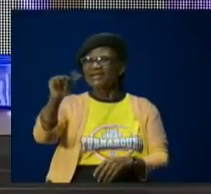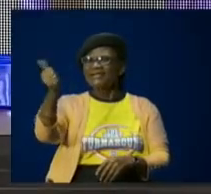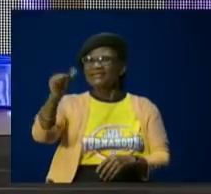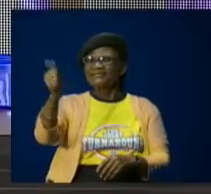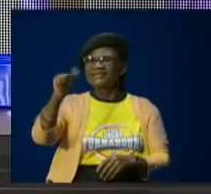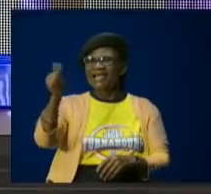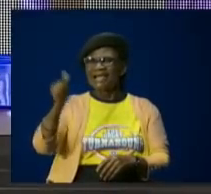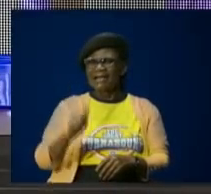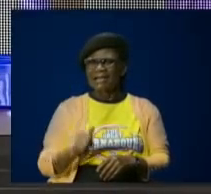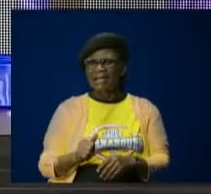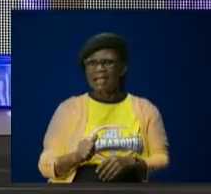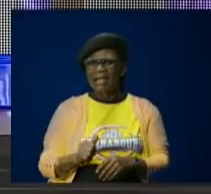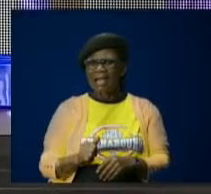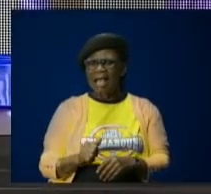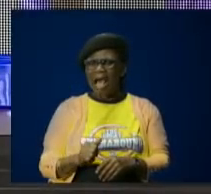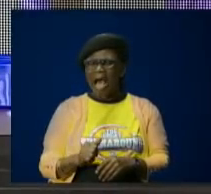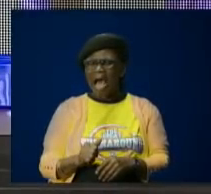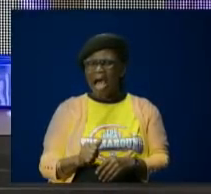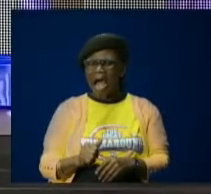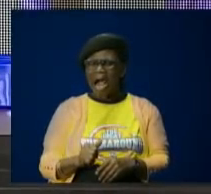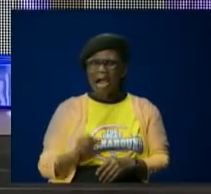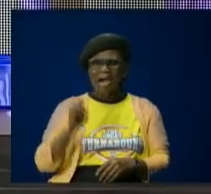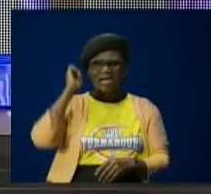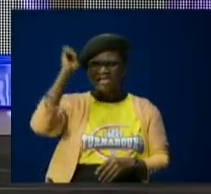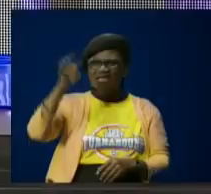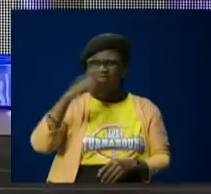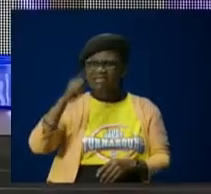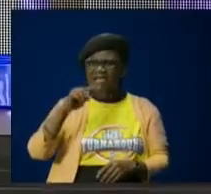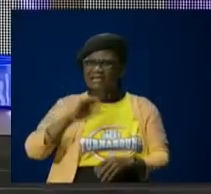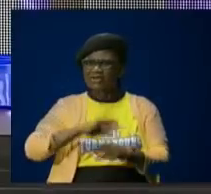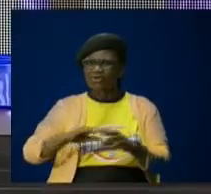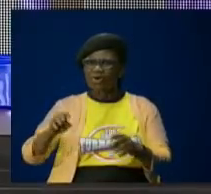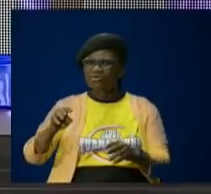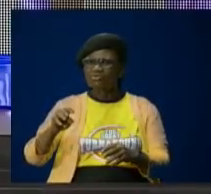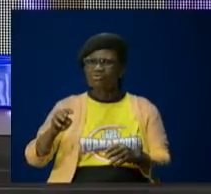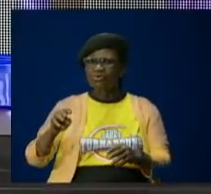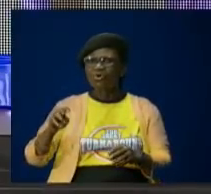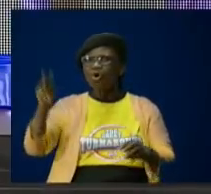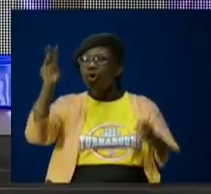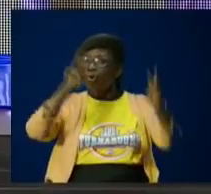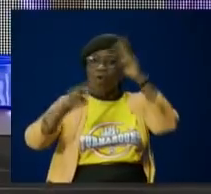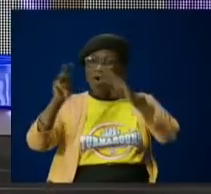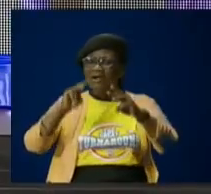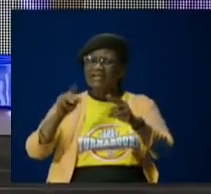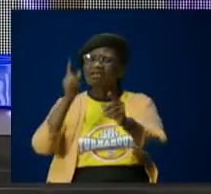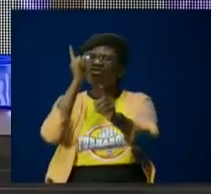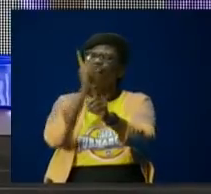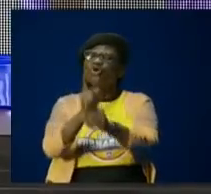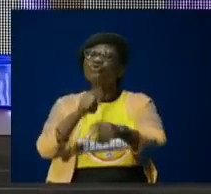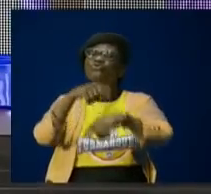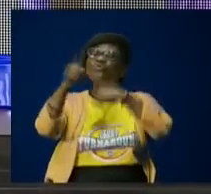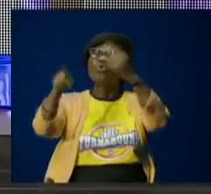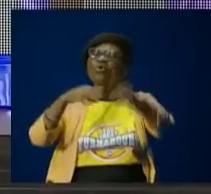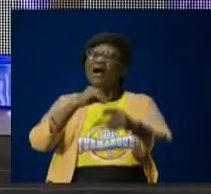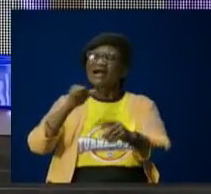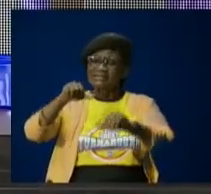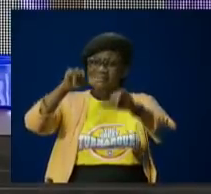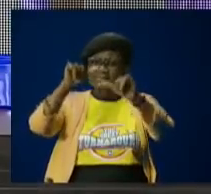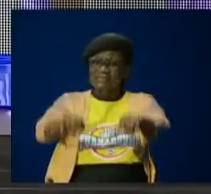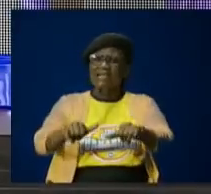And he said, don't worry, just go and stay in your room. Category 10.